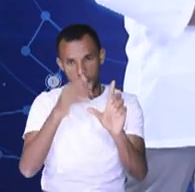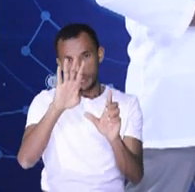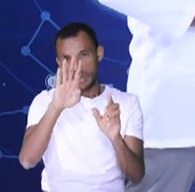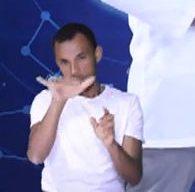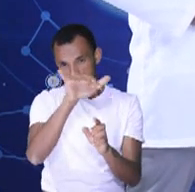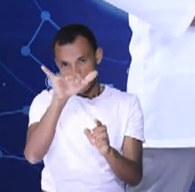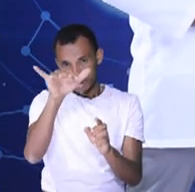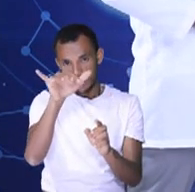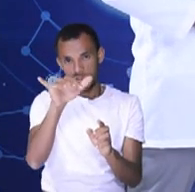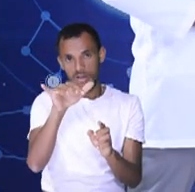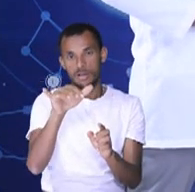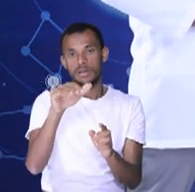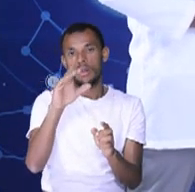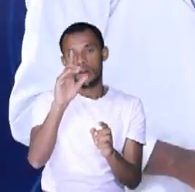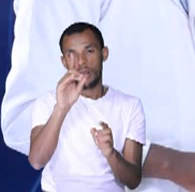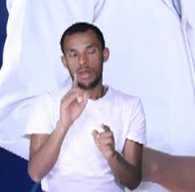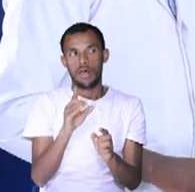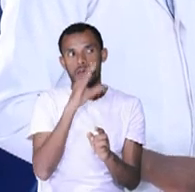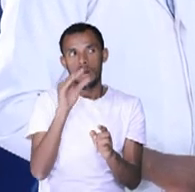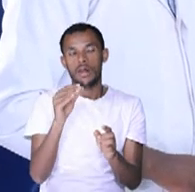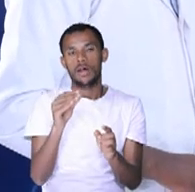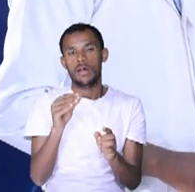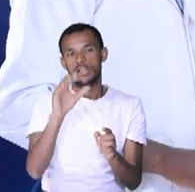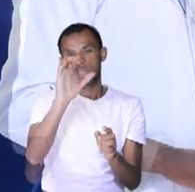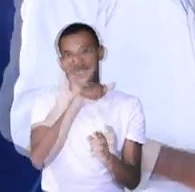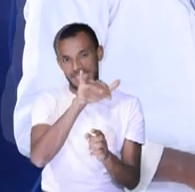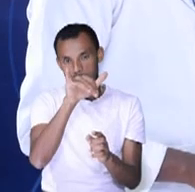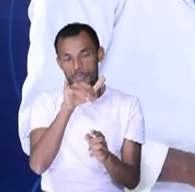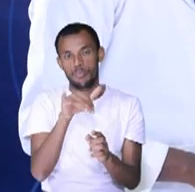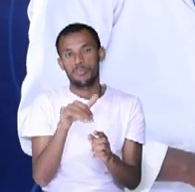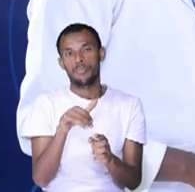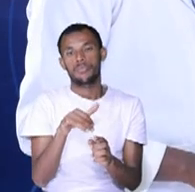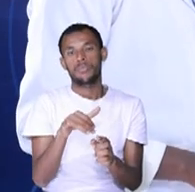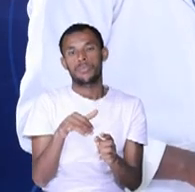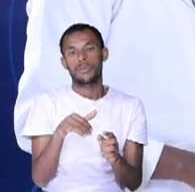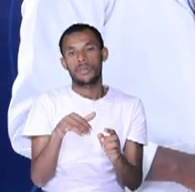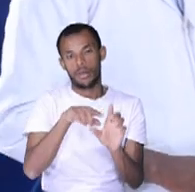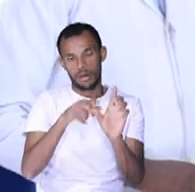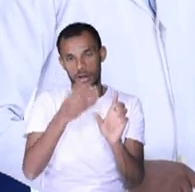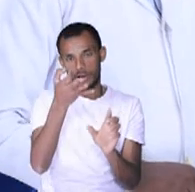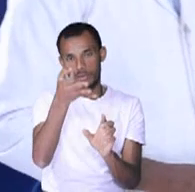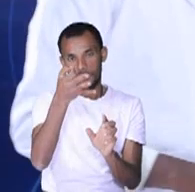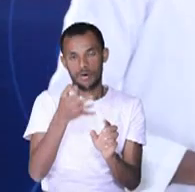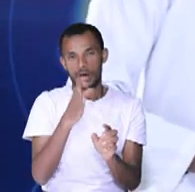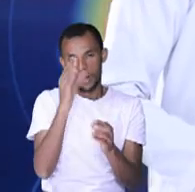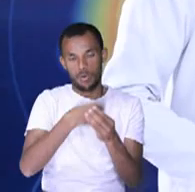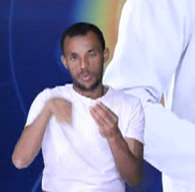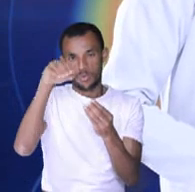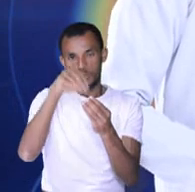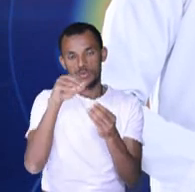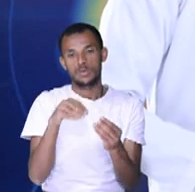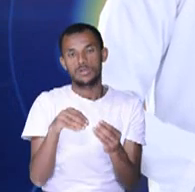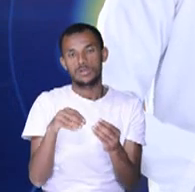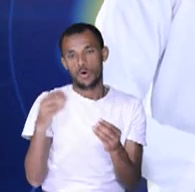be correspondingly congruent with D. And angle C must be congruent with angle F. And also